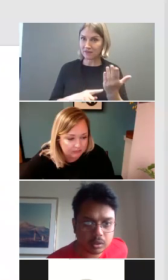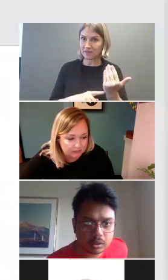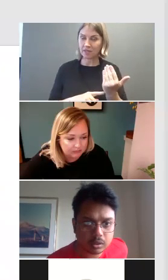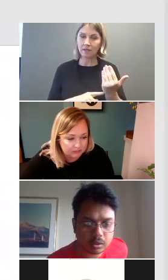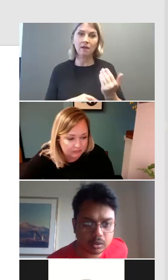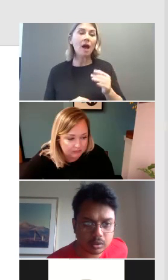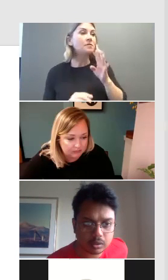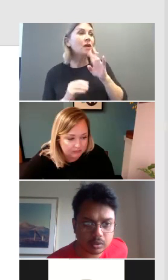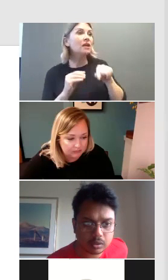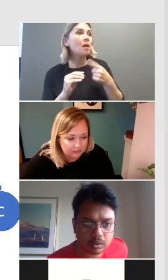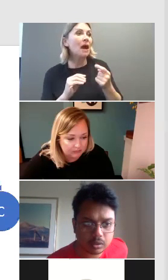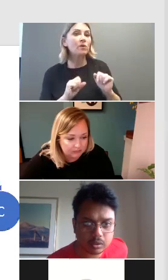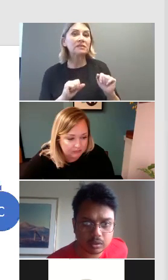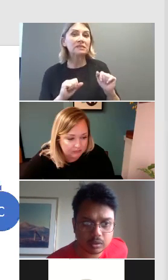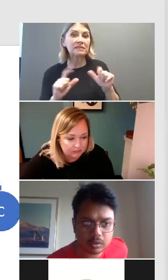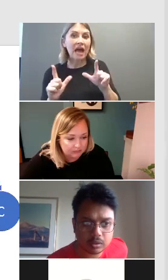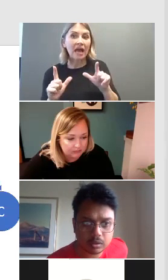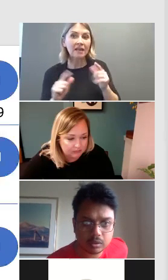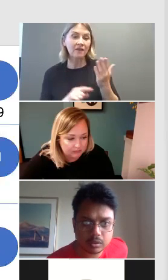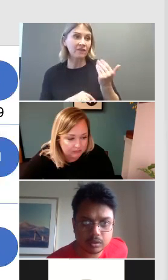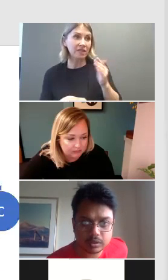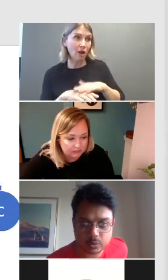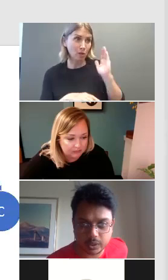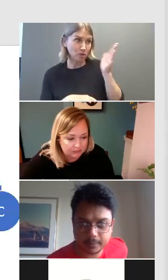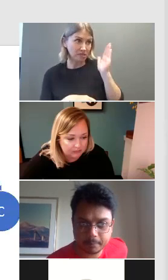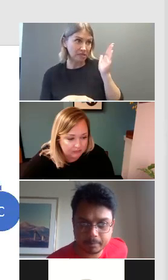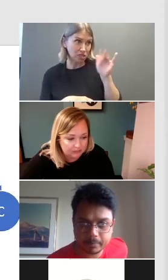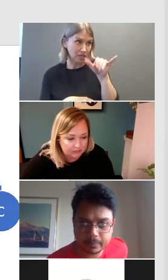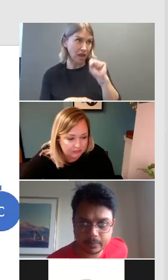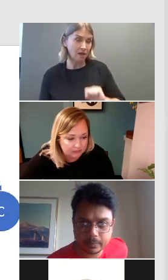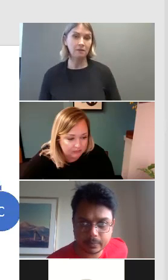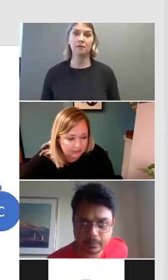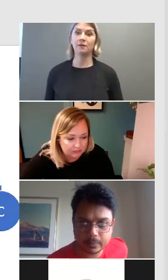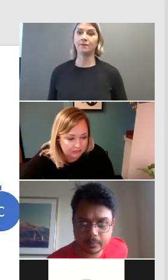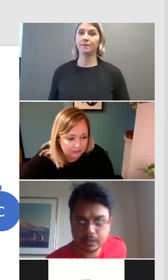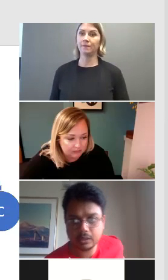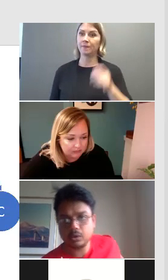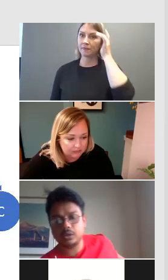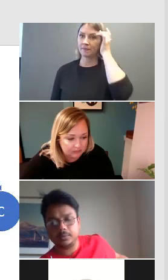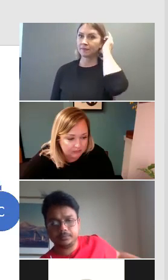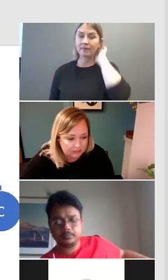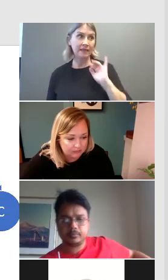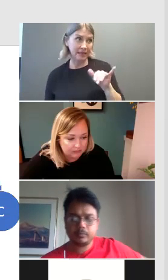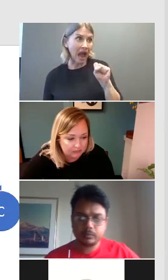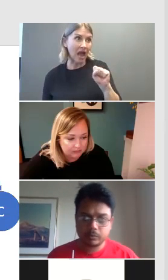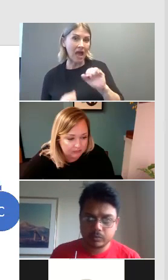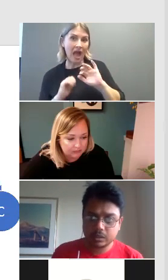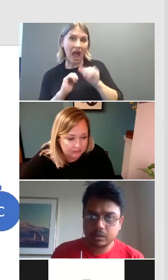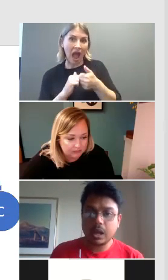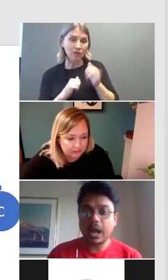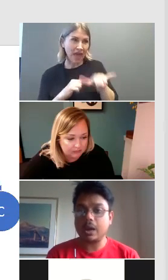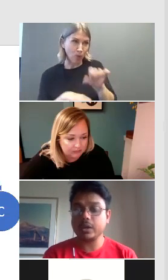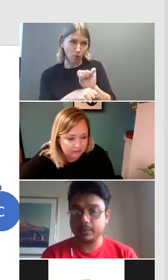I'm talking about the slide 15 on the presentation. Yeah. This one. Yeah. So how would the Okay. indexes work